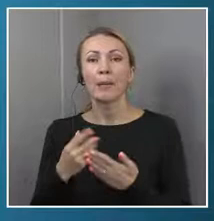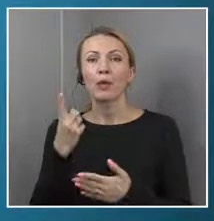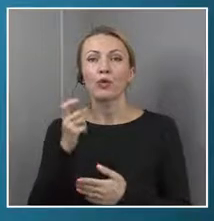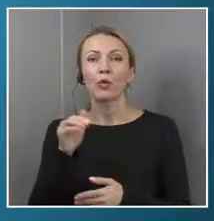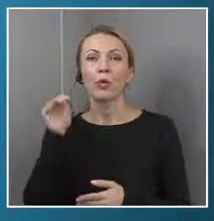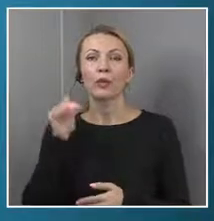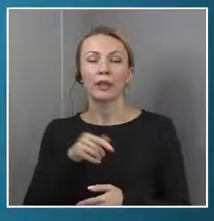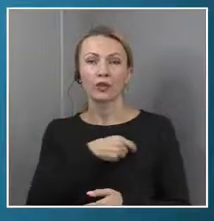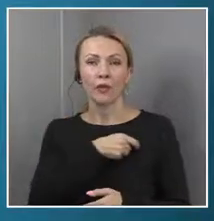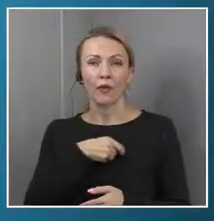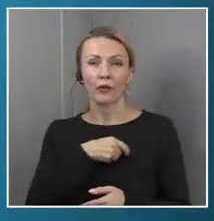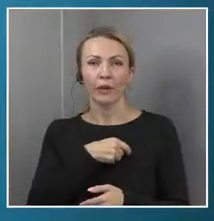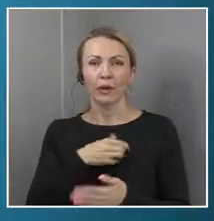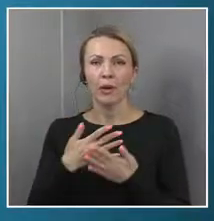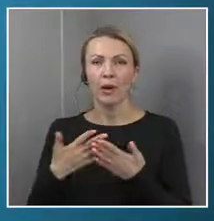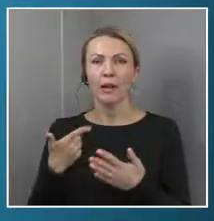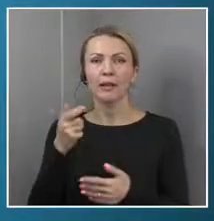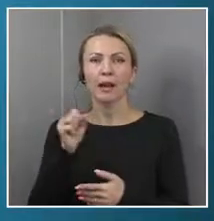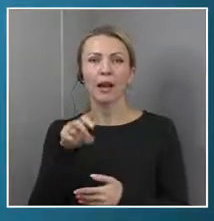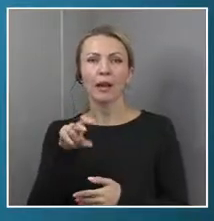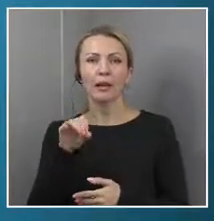million people work in